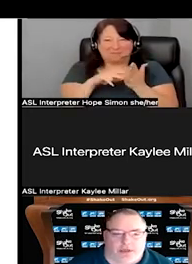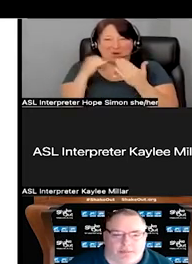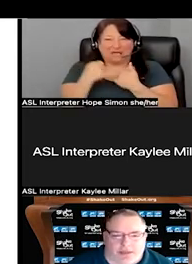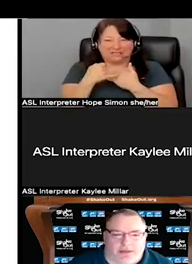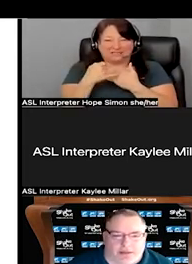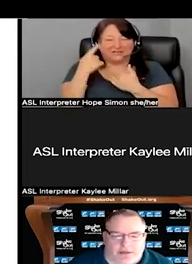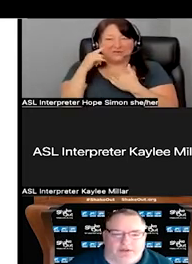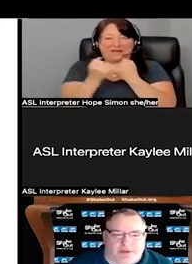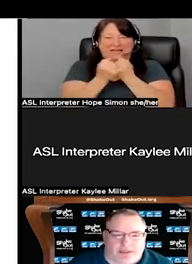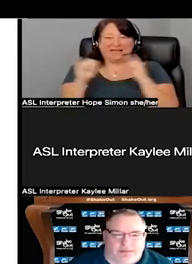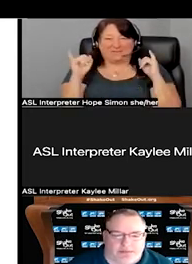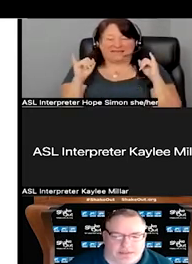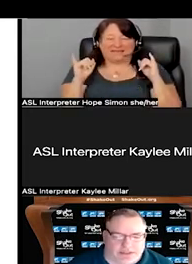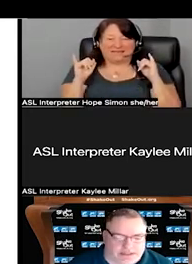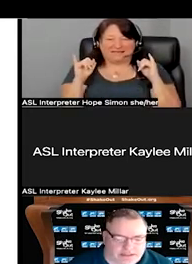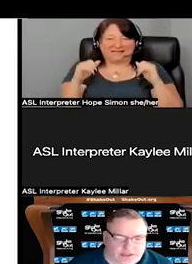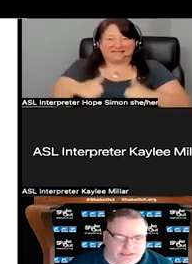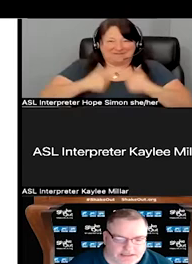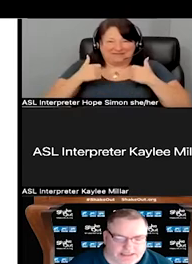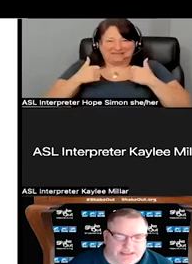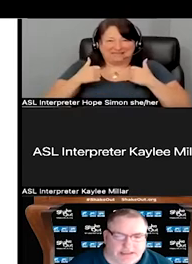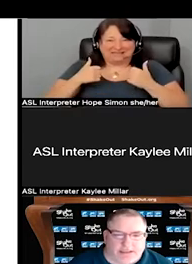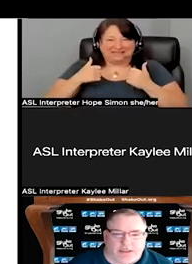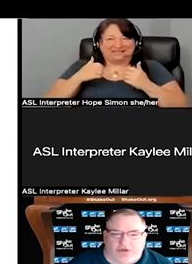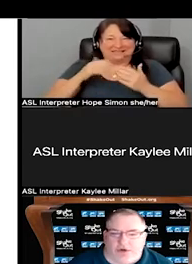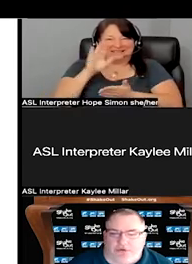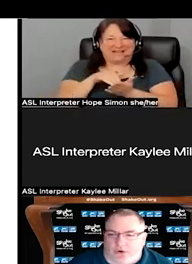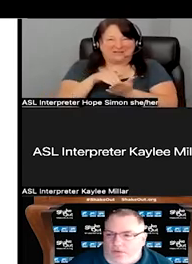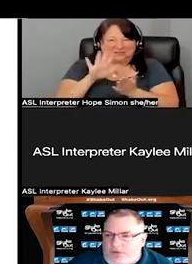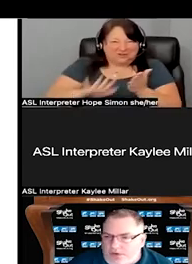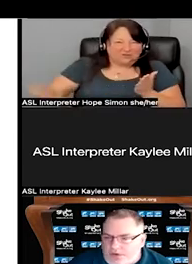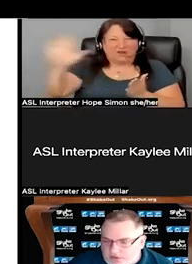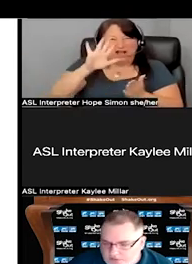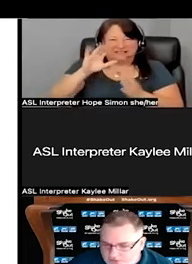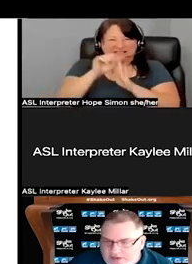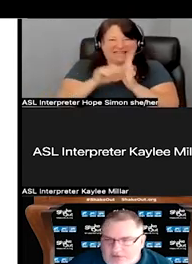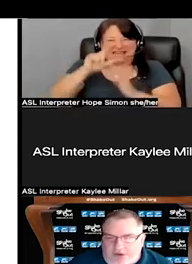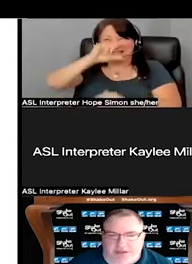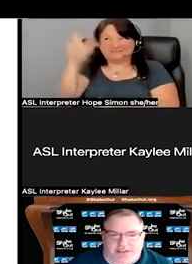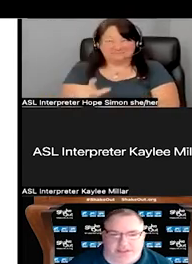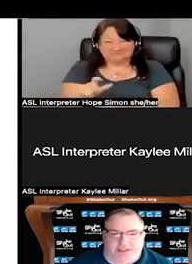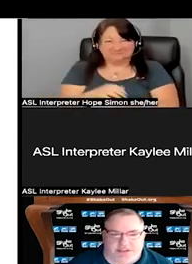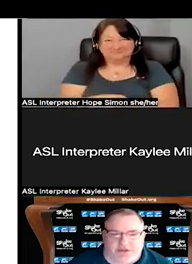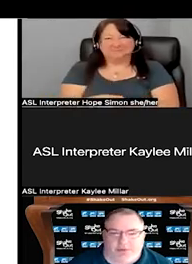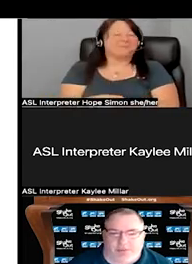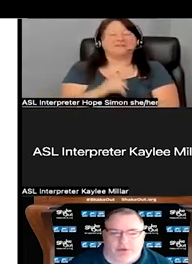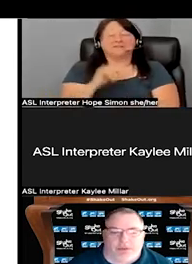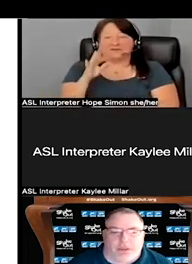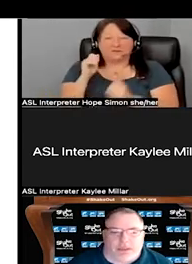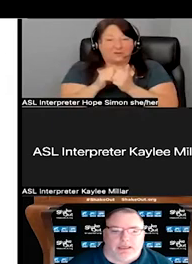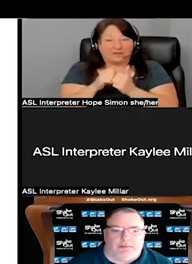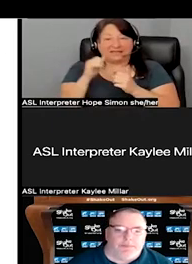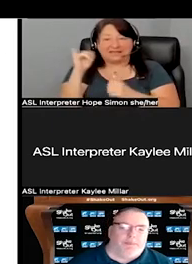for independent living facilities across the state. So if you're with one of those types of organizations or know